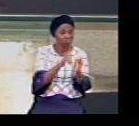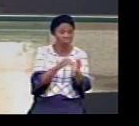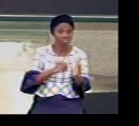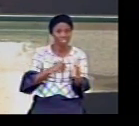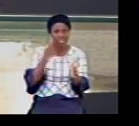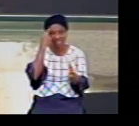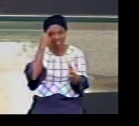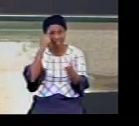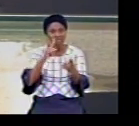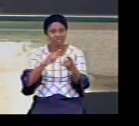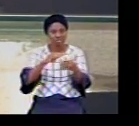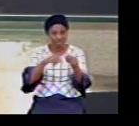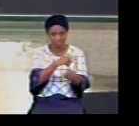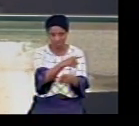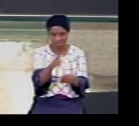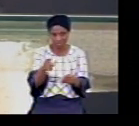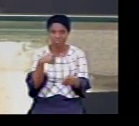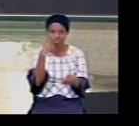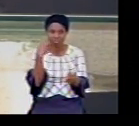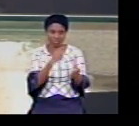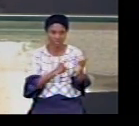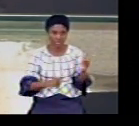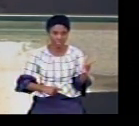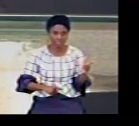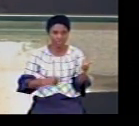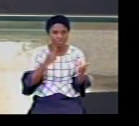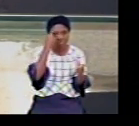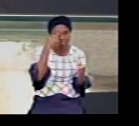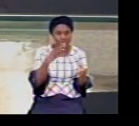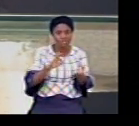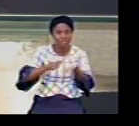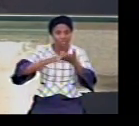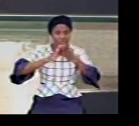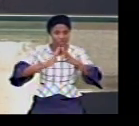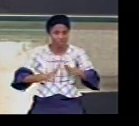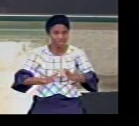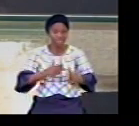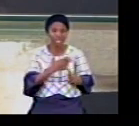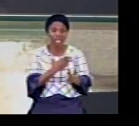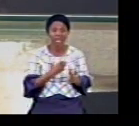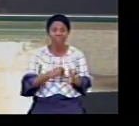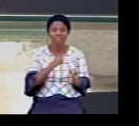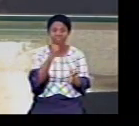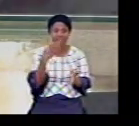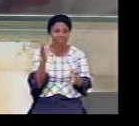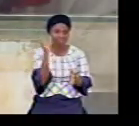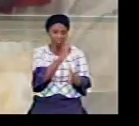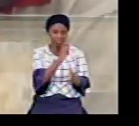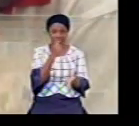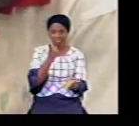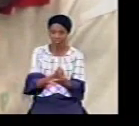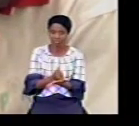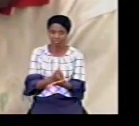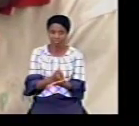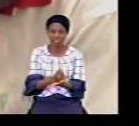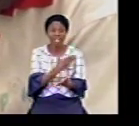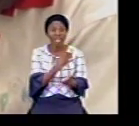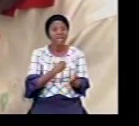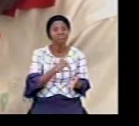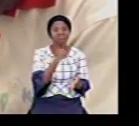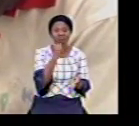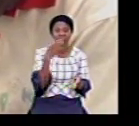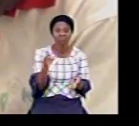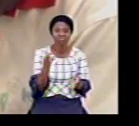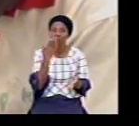I think toward you, says the Lord, thoughts of peace. Amen. And not